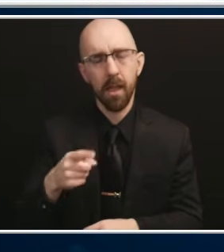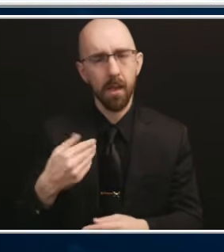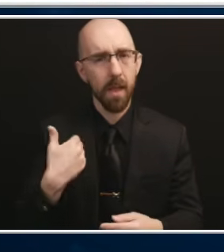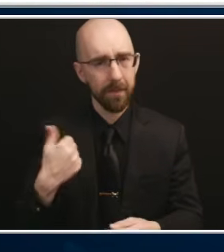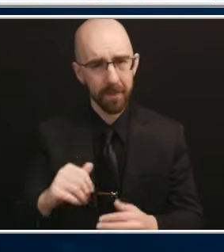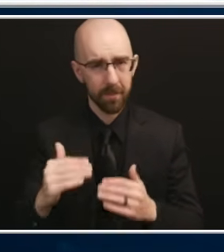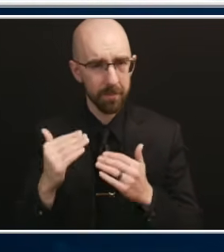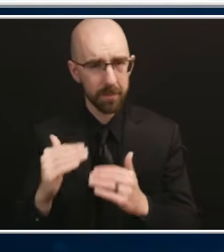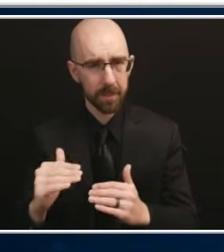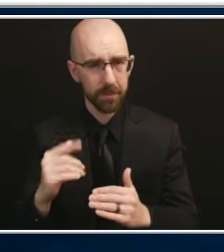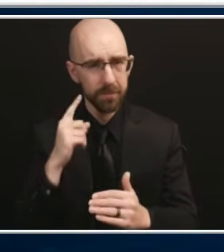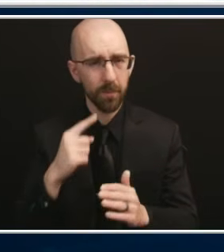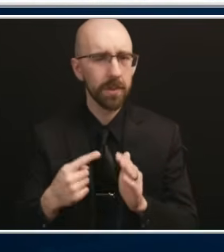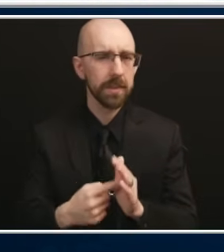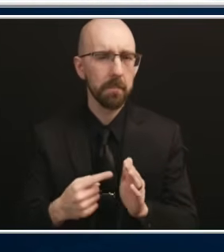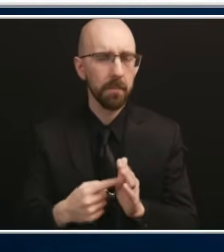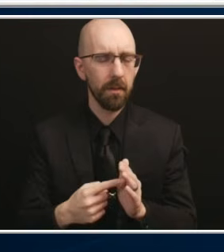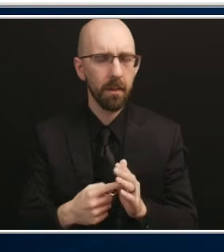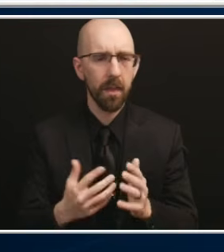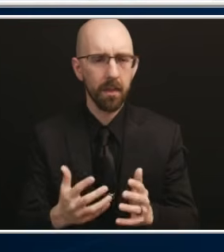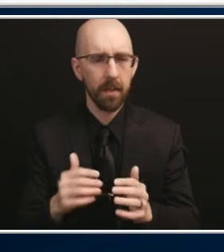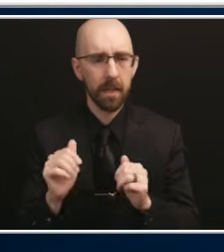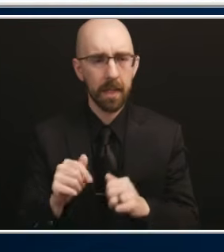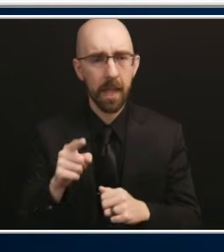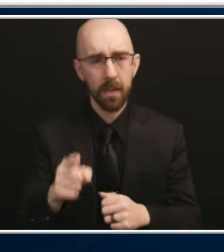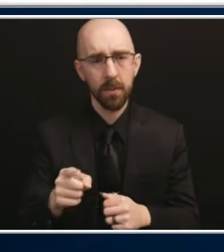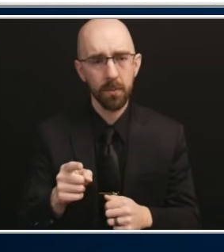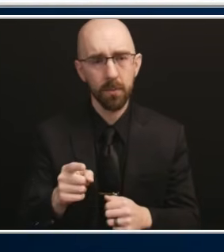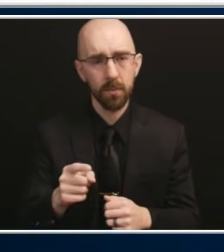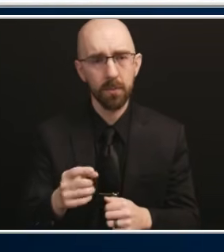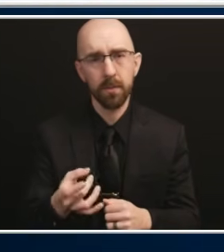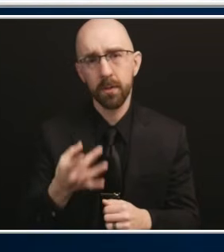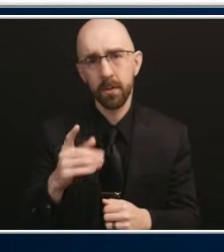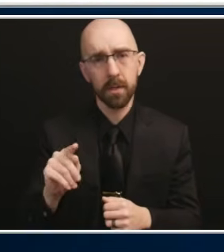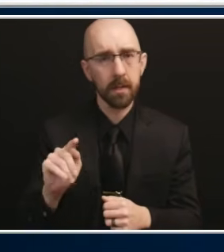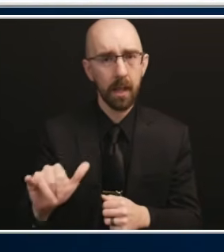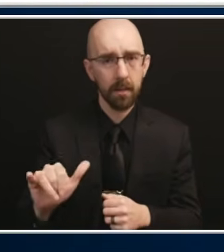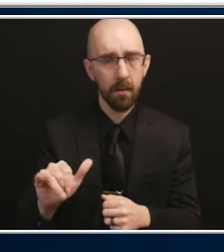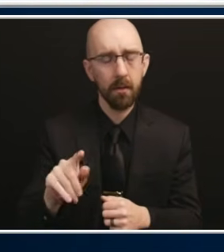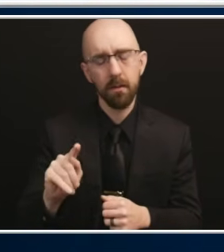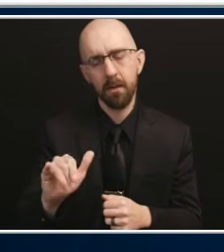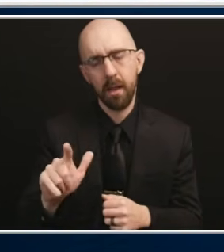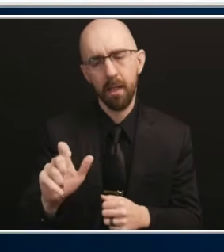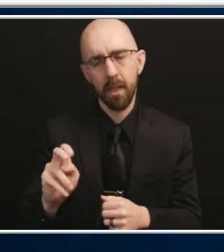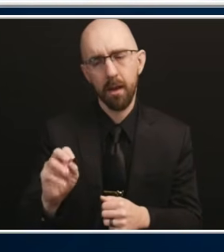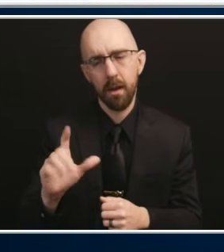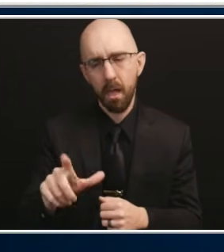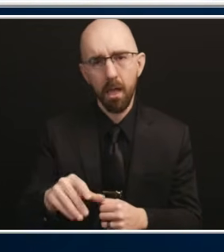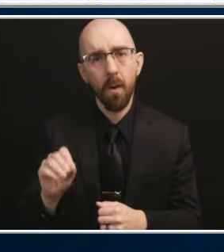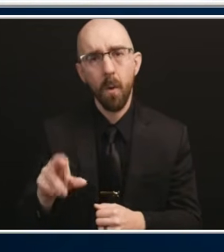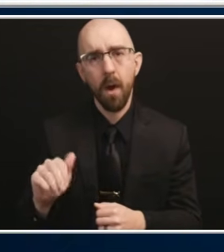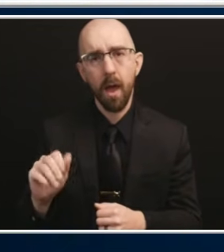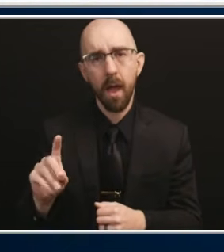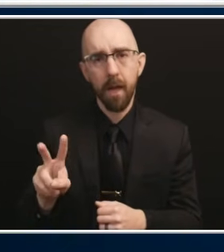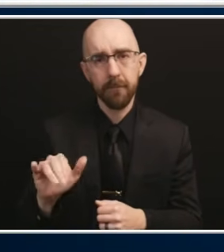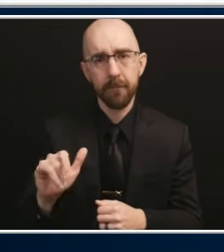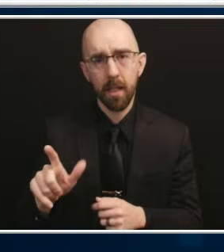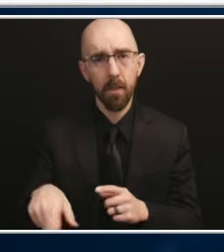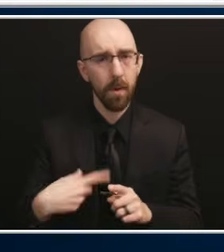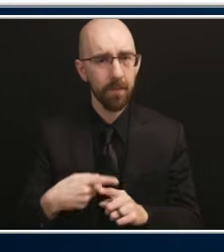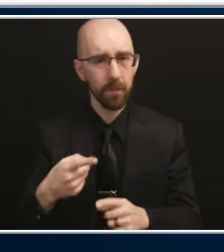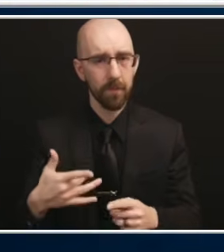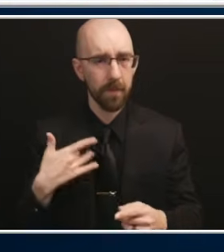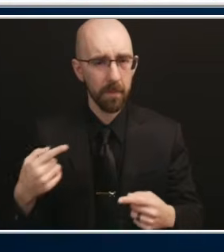For example, can you take Tylenol or Advil when you have an ache or a pain? And she also wants to know